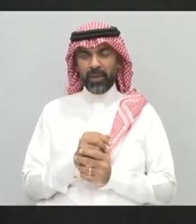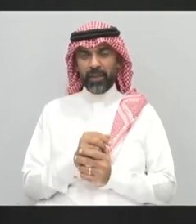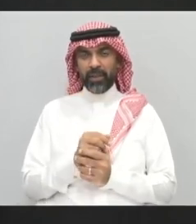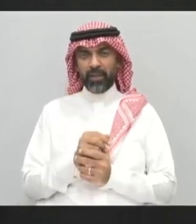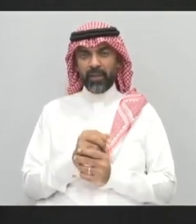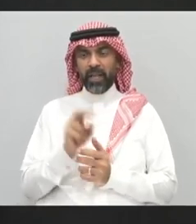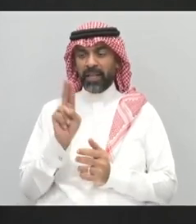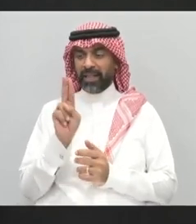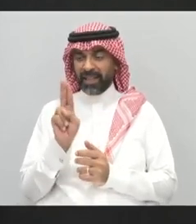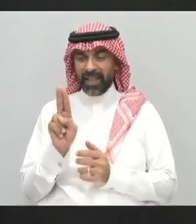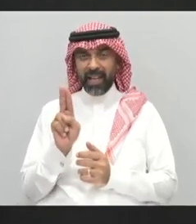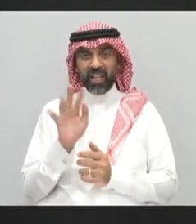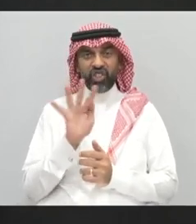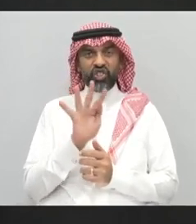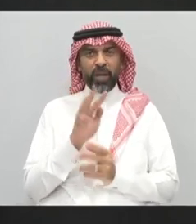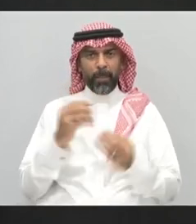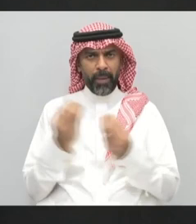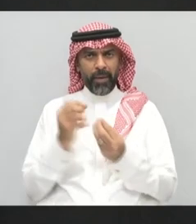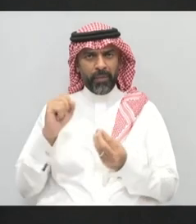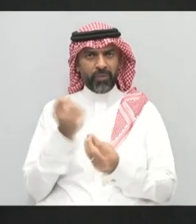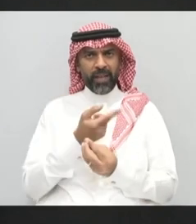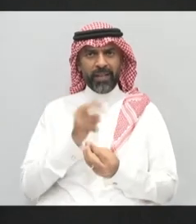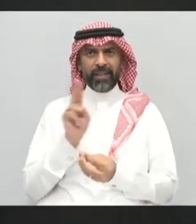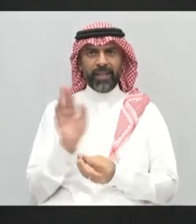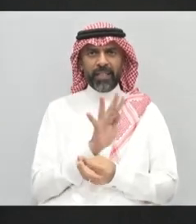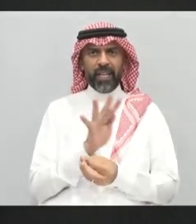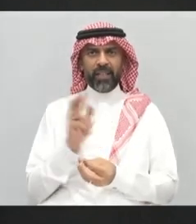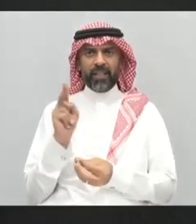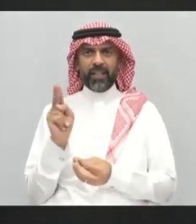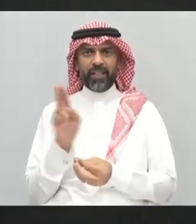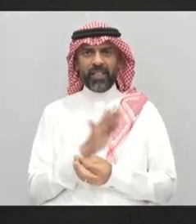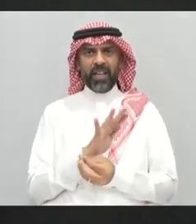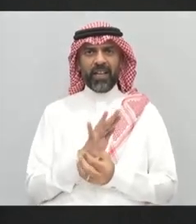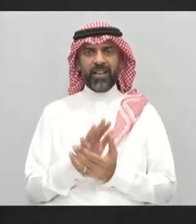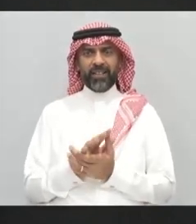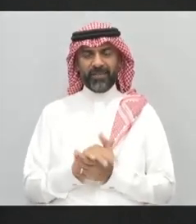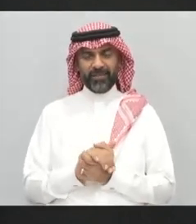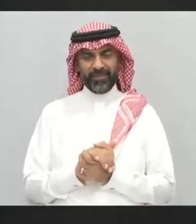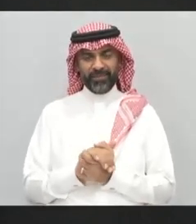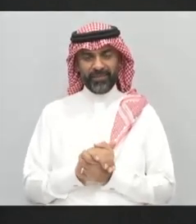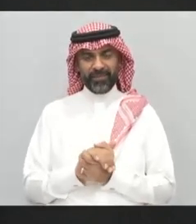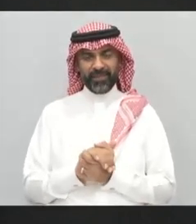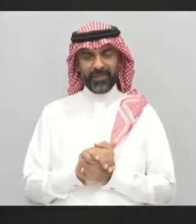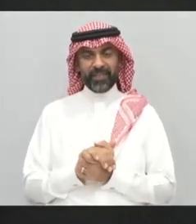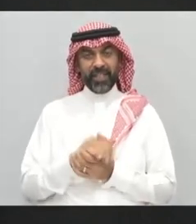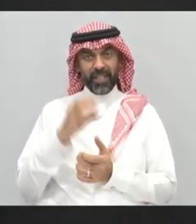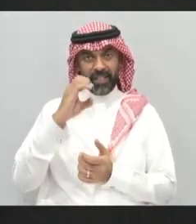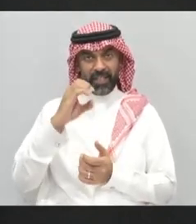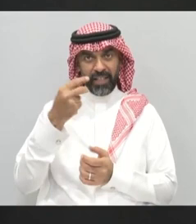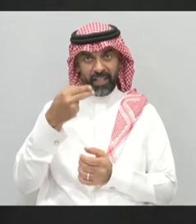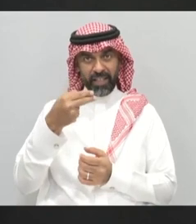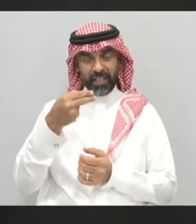says cha, cha. Yes. You remember that, right? C and